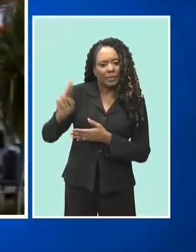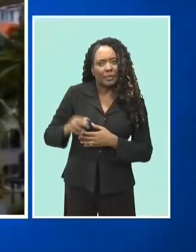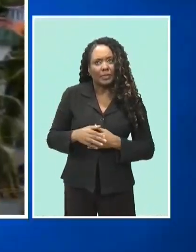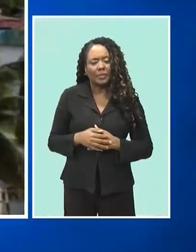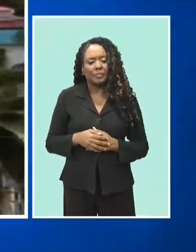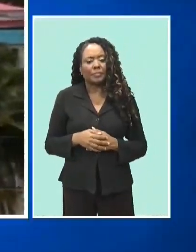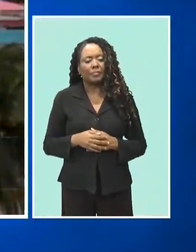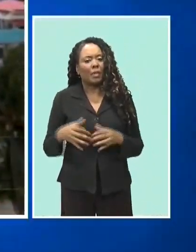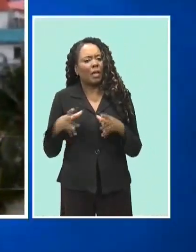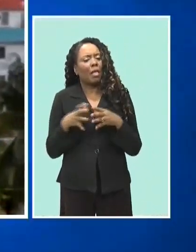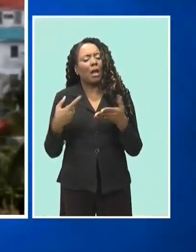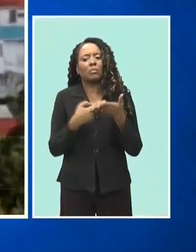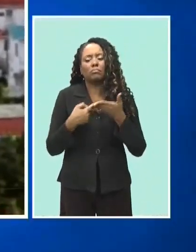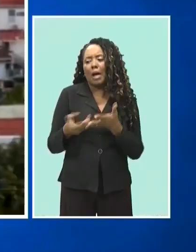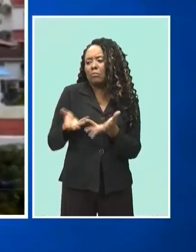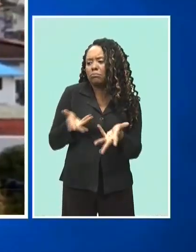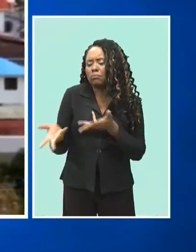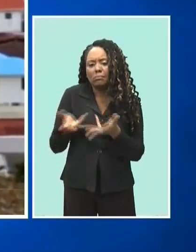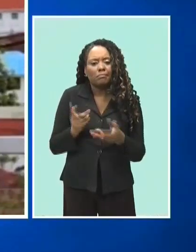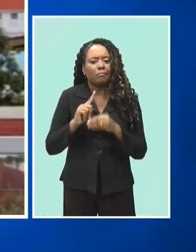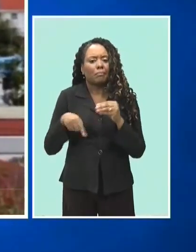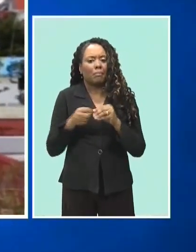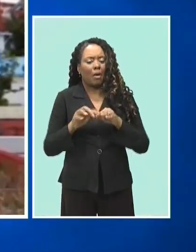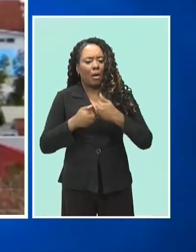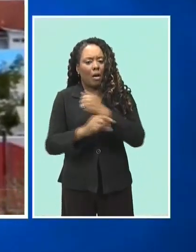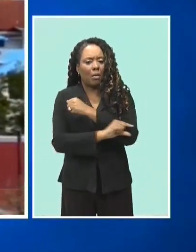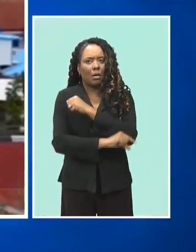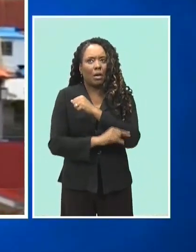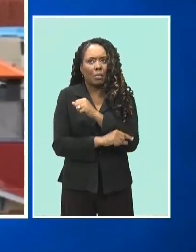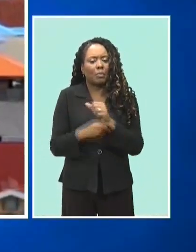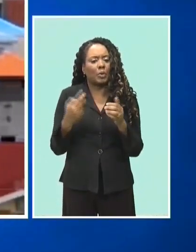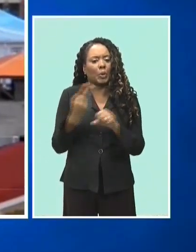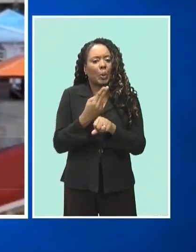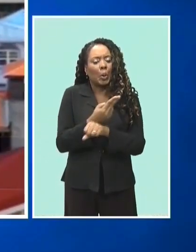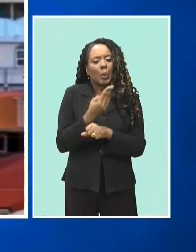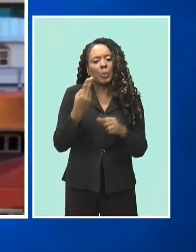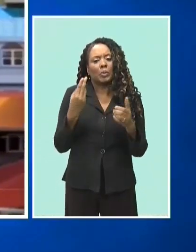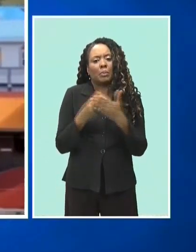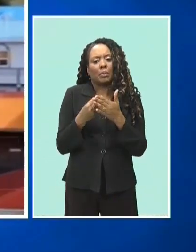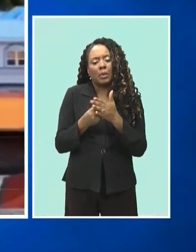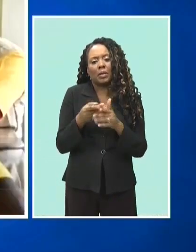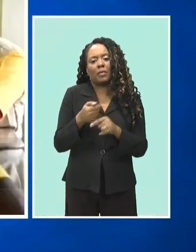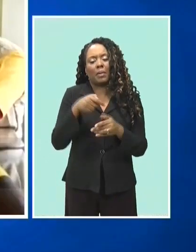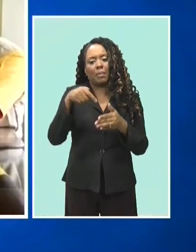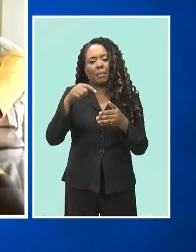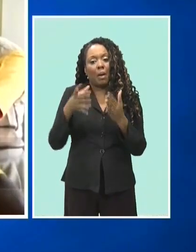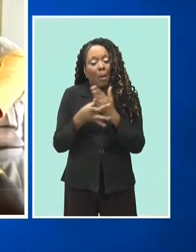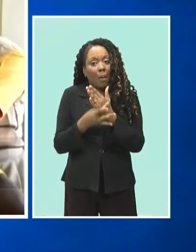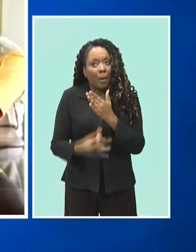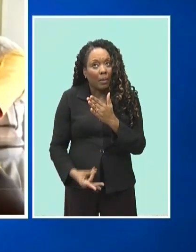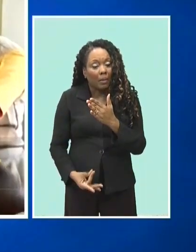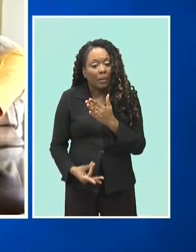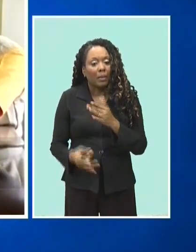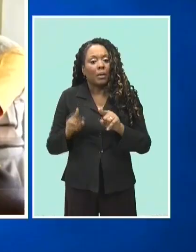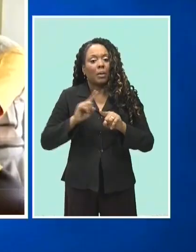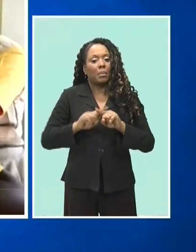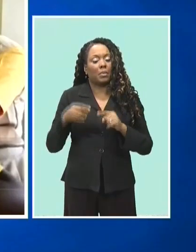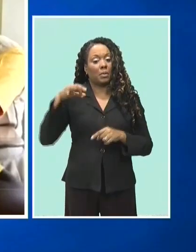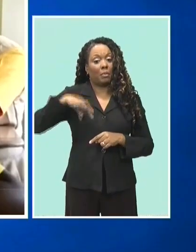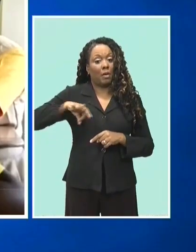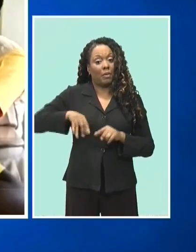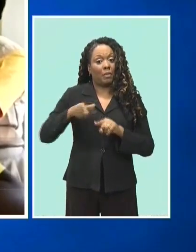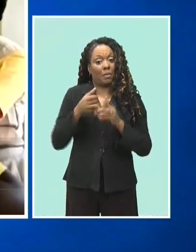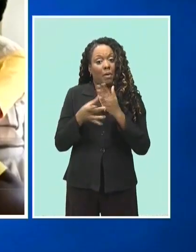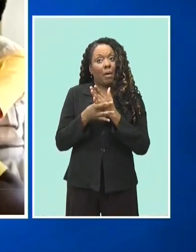there has been much talk about how Guyana will expend its oil revenue, one thing is certain, and that is profits from oil will